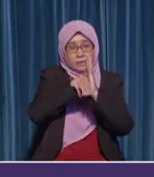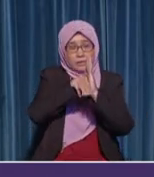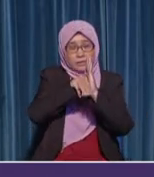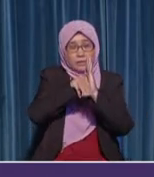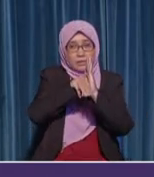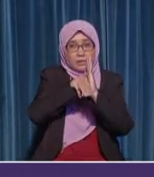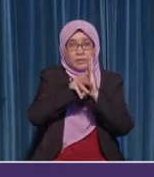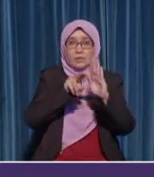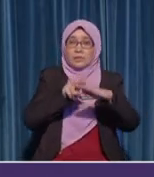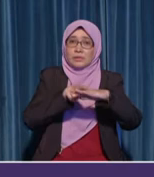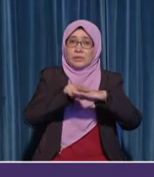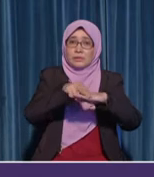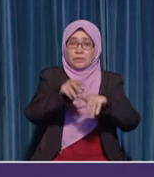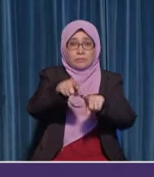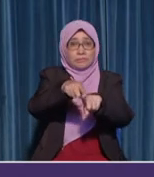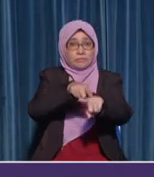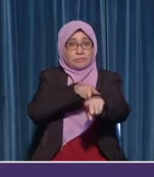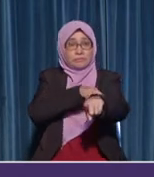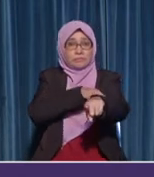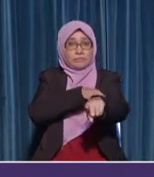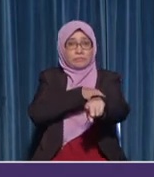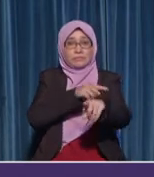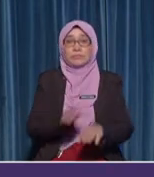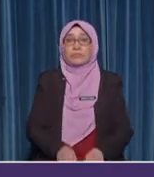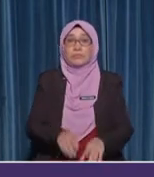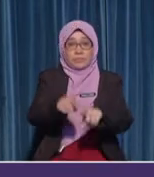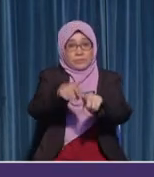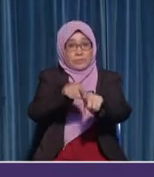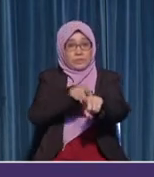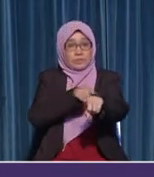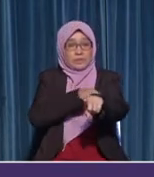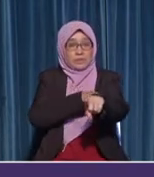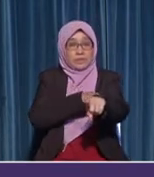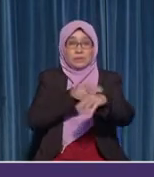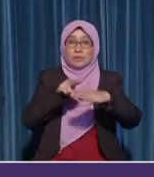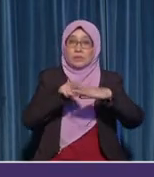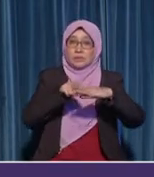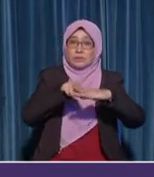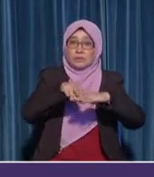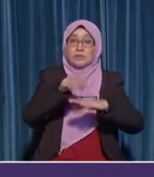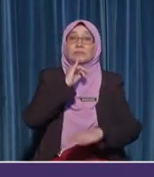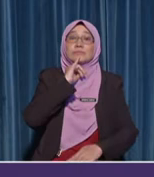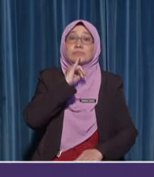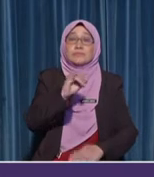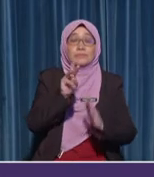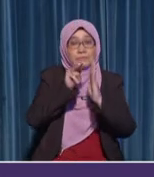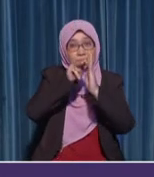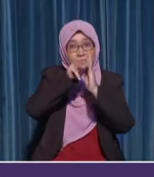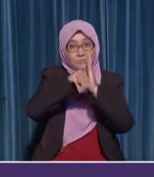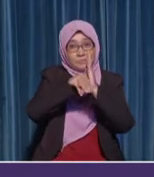than the hour hand. The long hand is the minute hand.